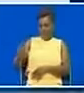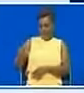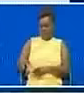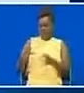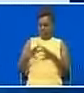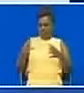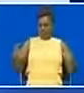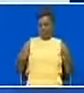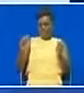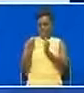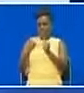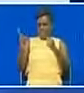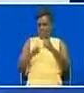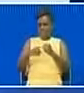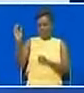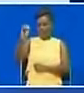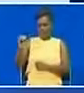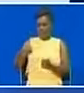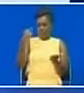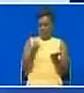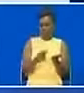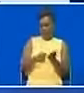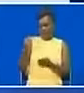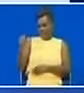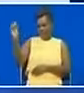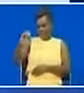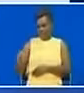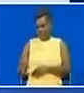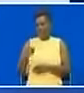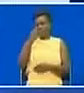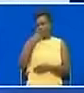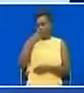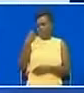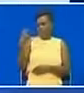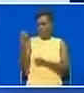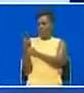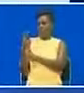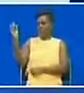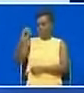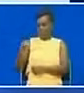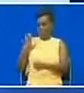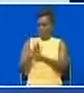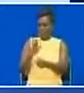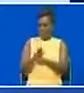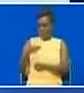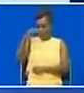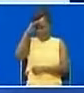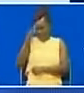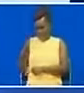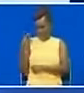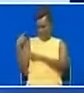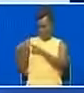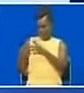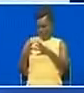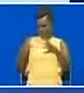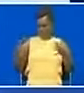growth was 16%, while Uganda grew by 5% and Tanzania by 12%. Most of EABL's product segments experienced growth,